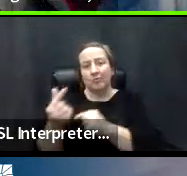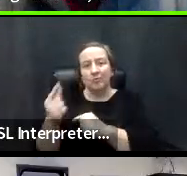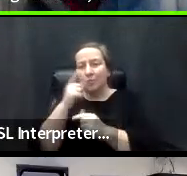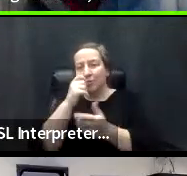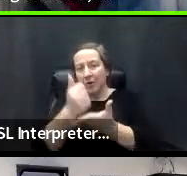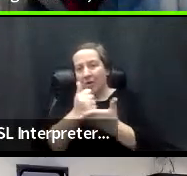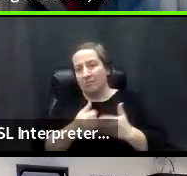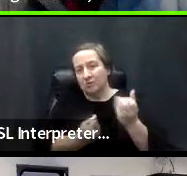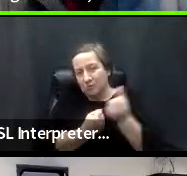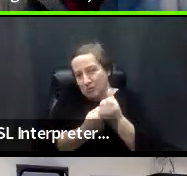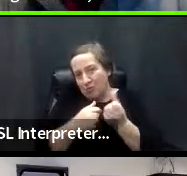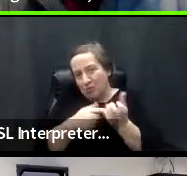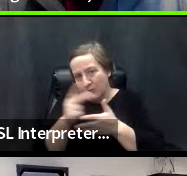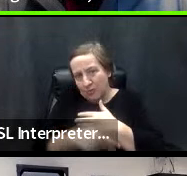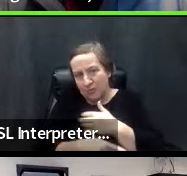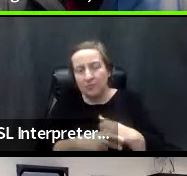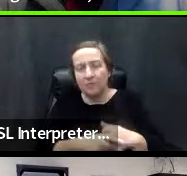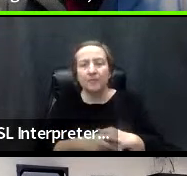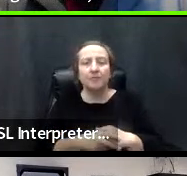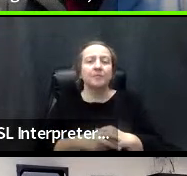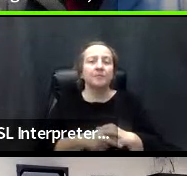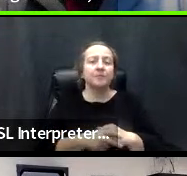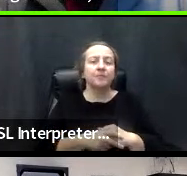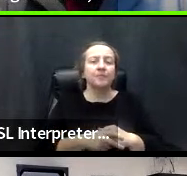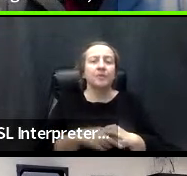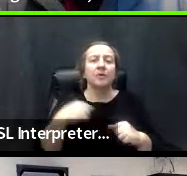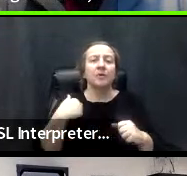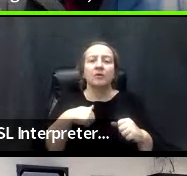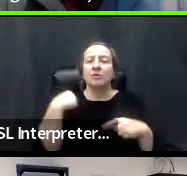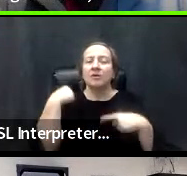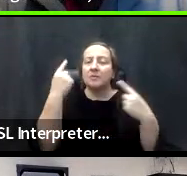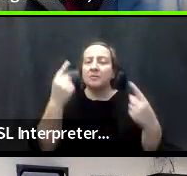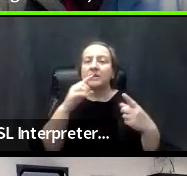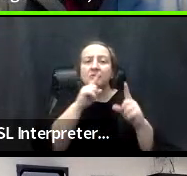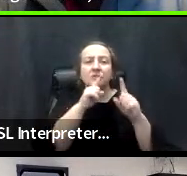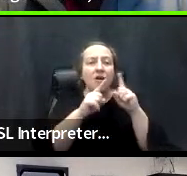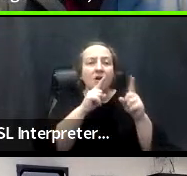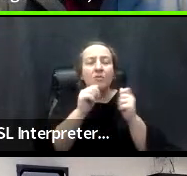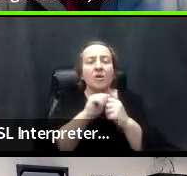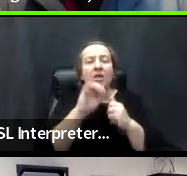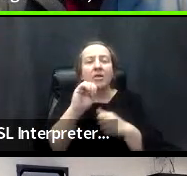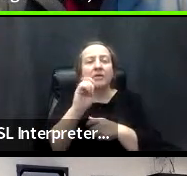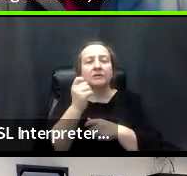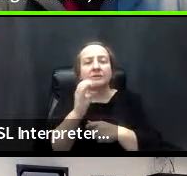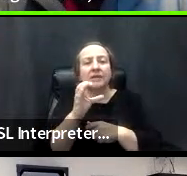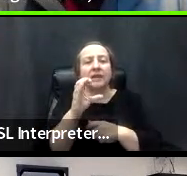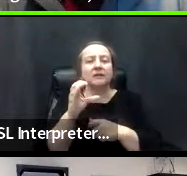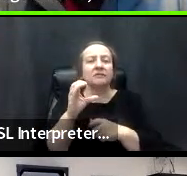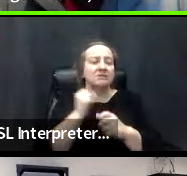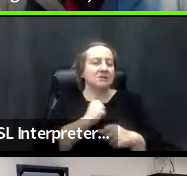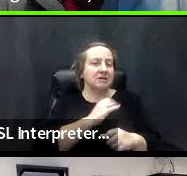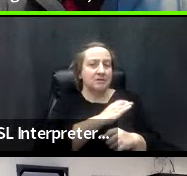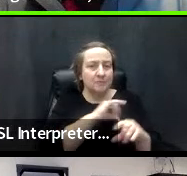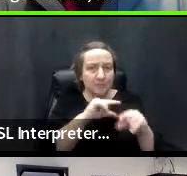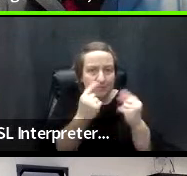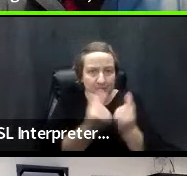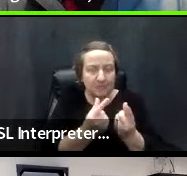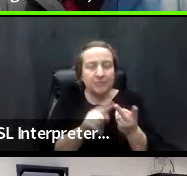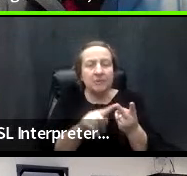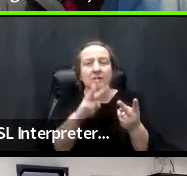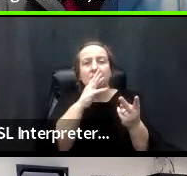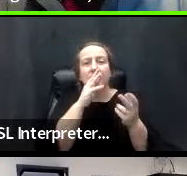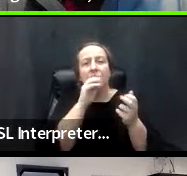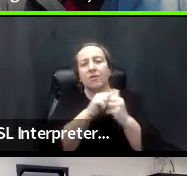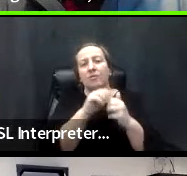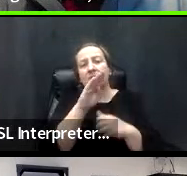support this program. We've been talking to our executive steering group. We've been talking to the bi-state